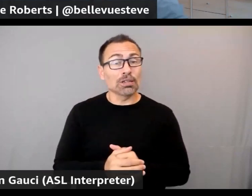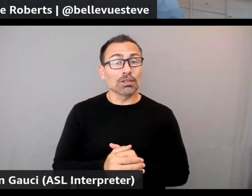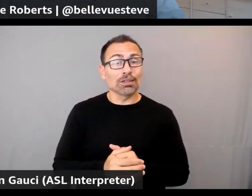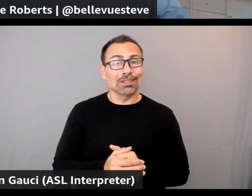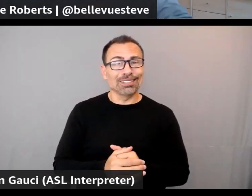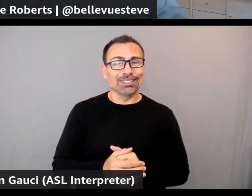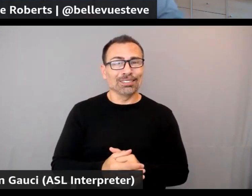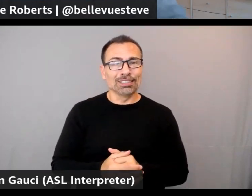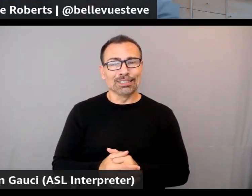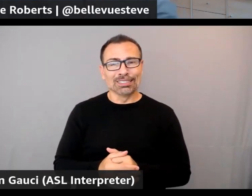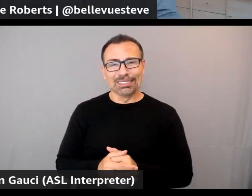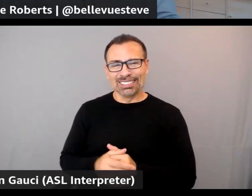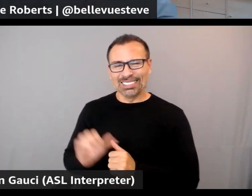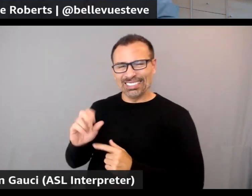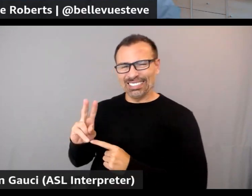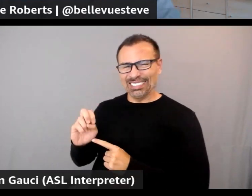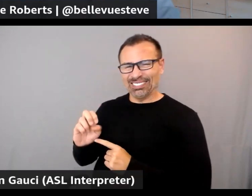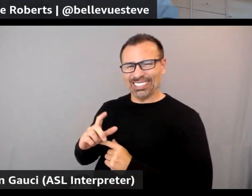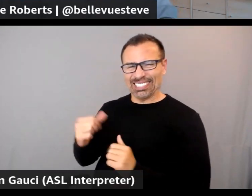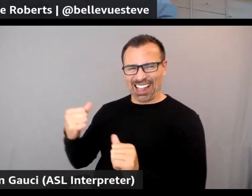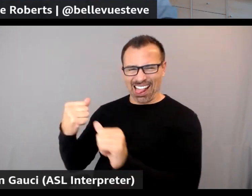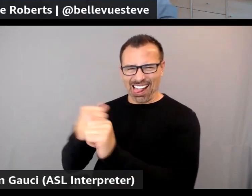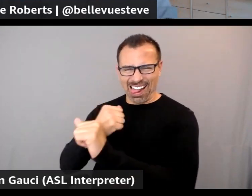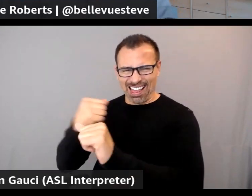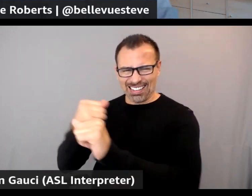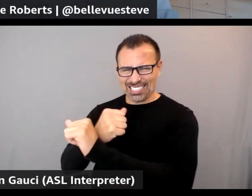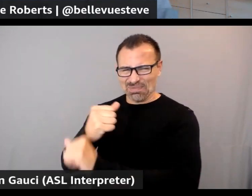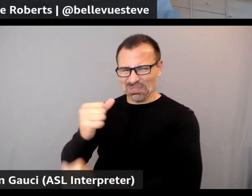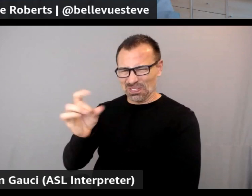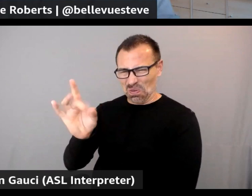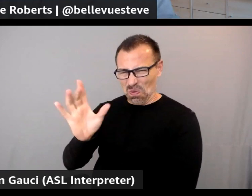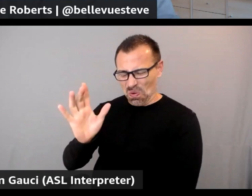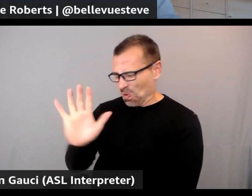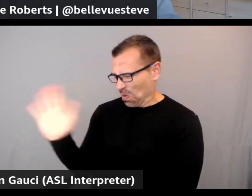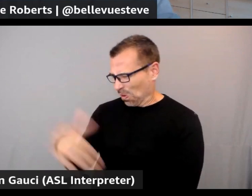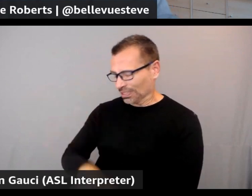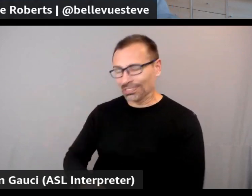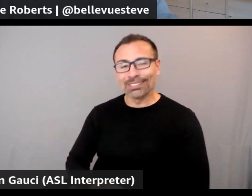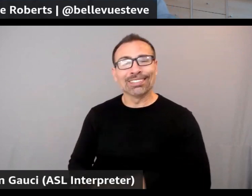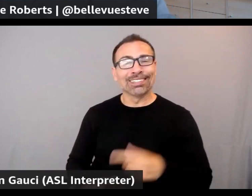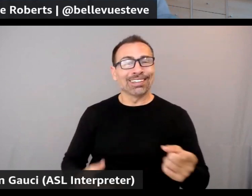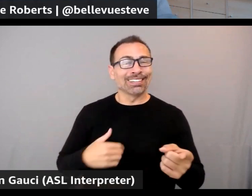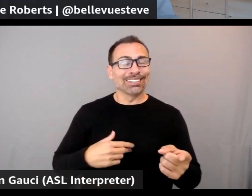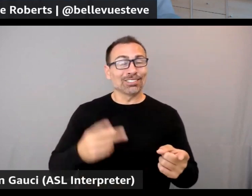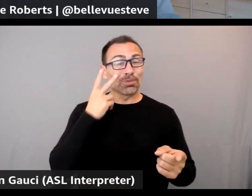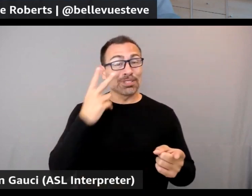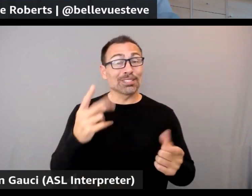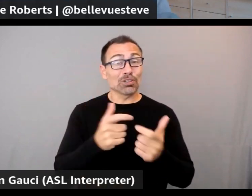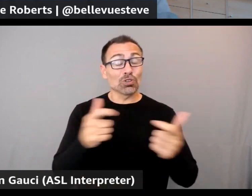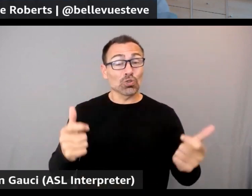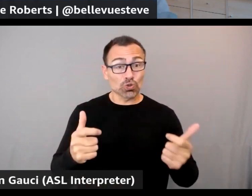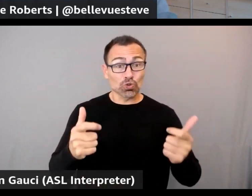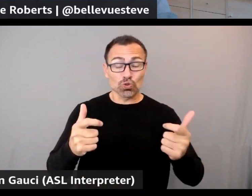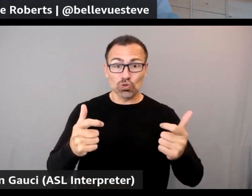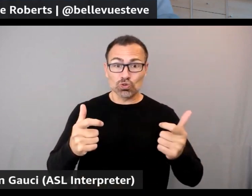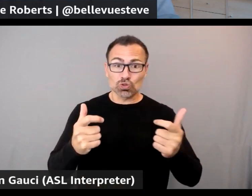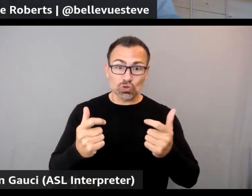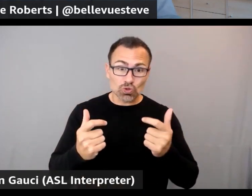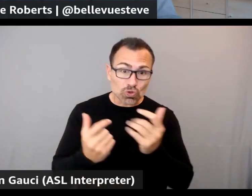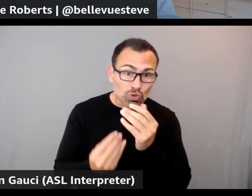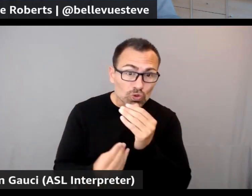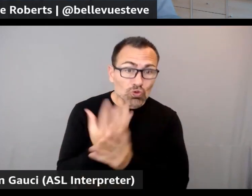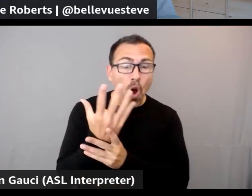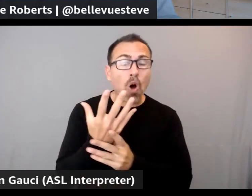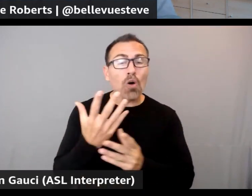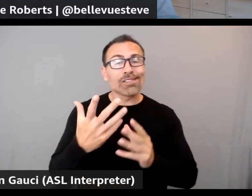algebra. So we see huge explosion in the model size. So going back from 2018,